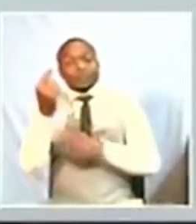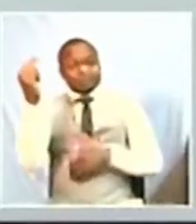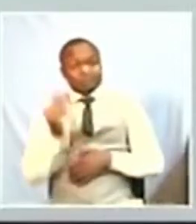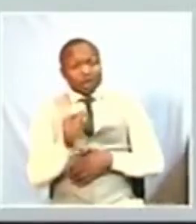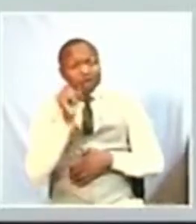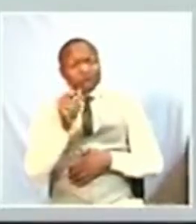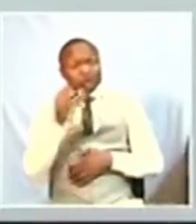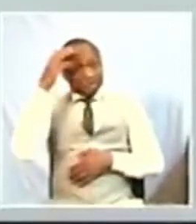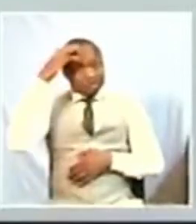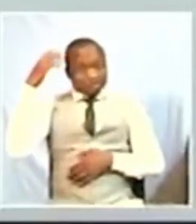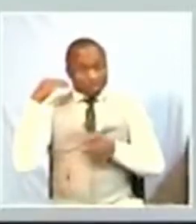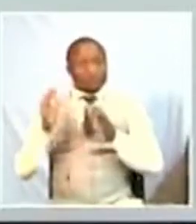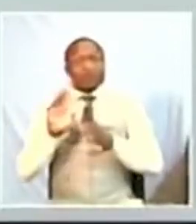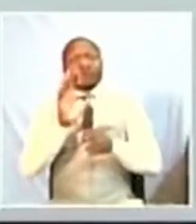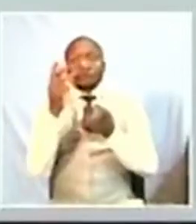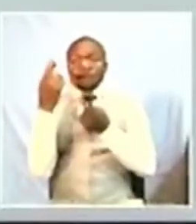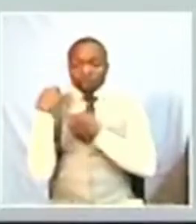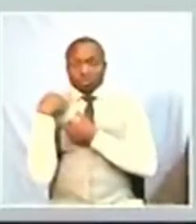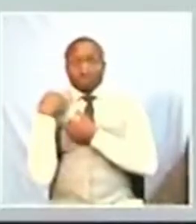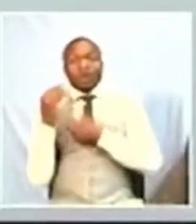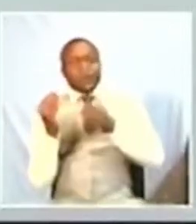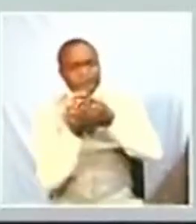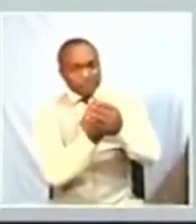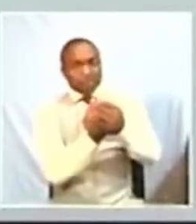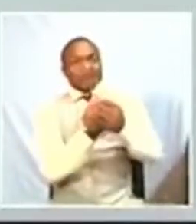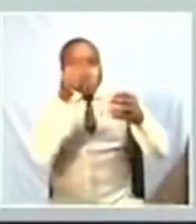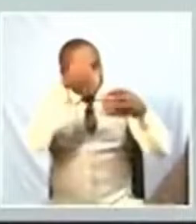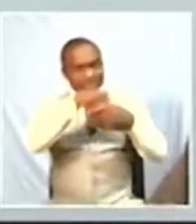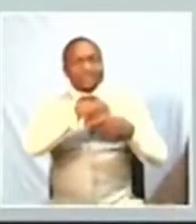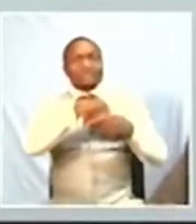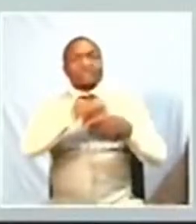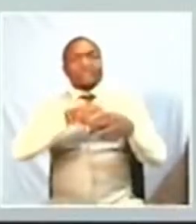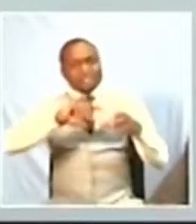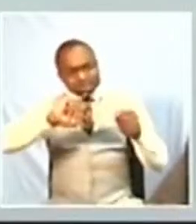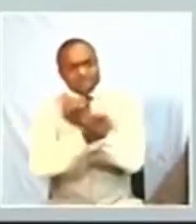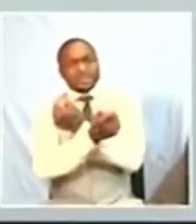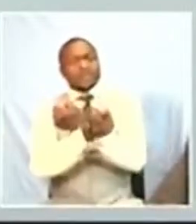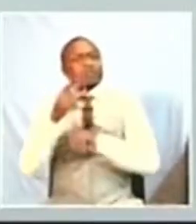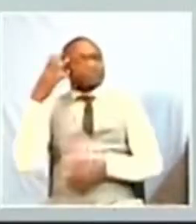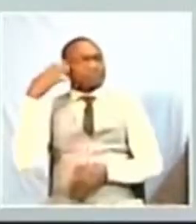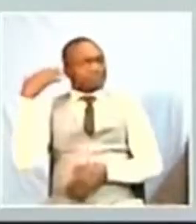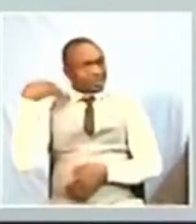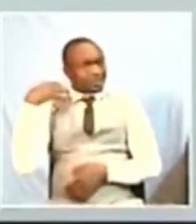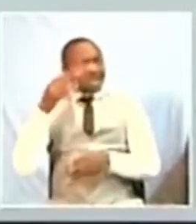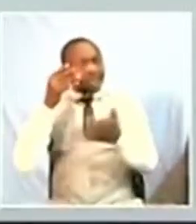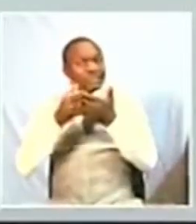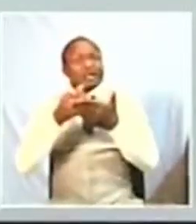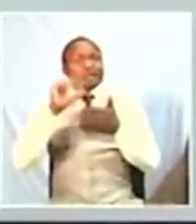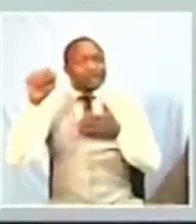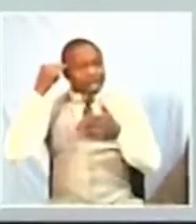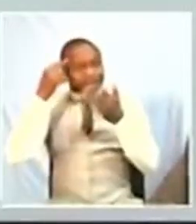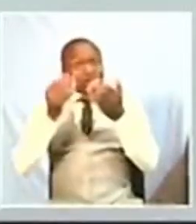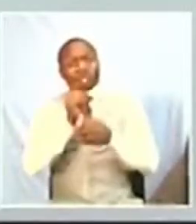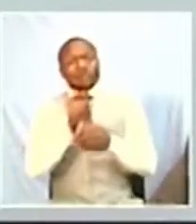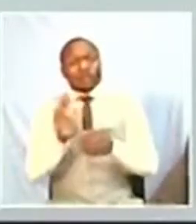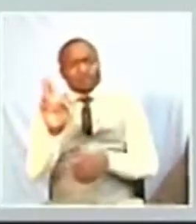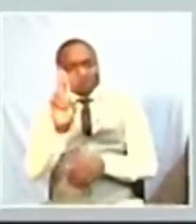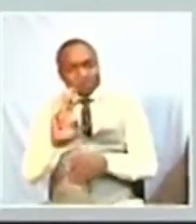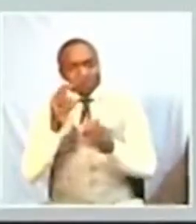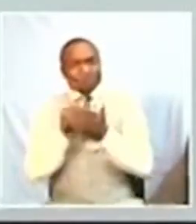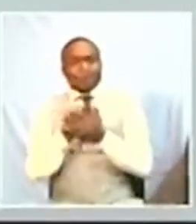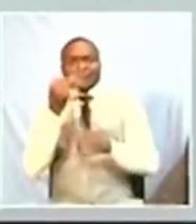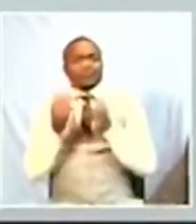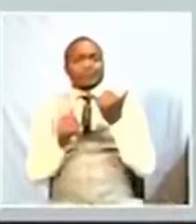You as officers, your role is to move in, fit, change from the past. This government wants you to utilize the monies. Money is